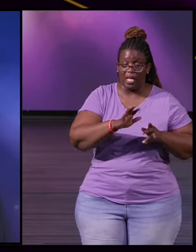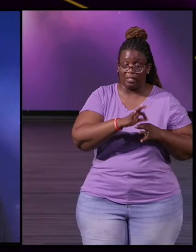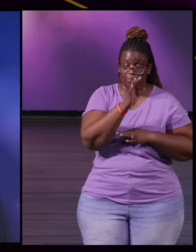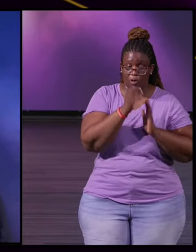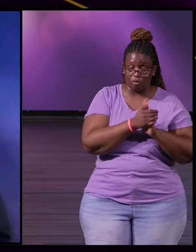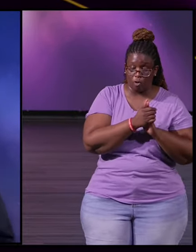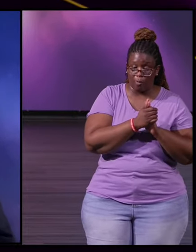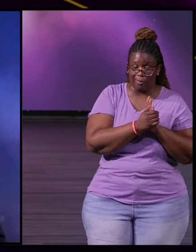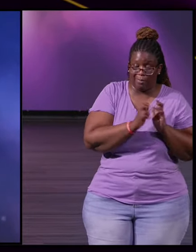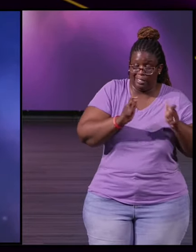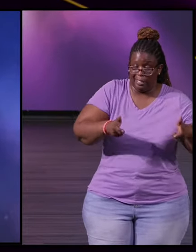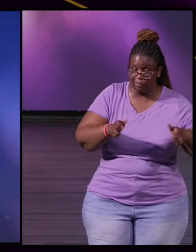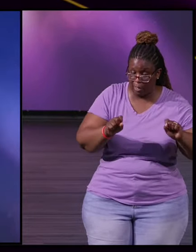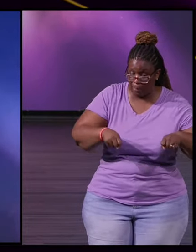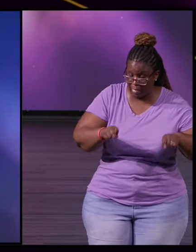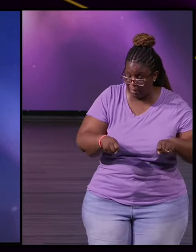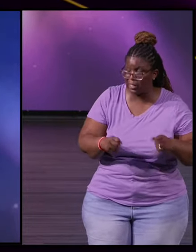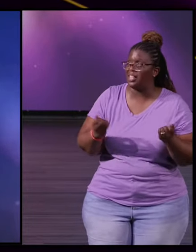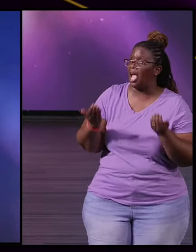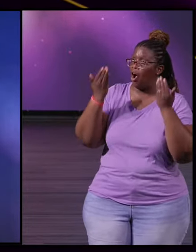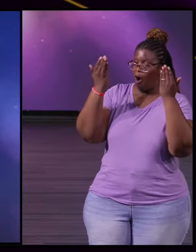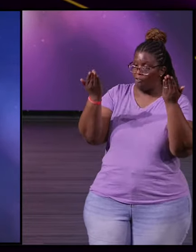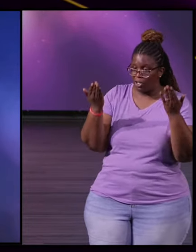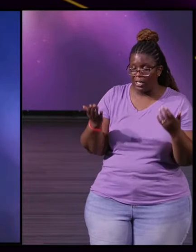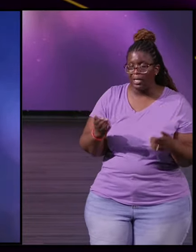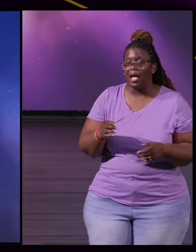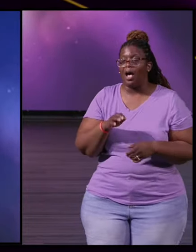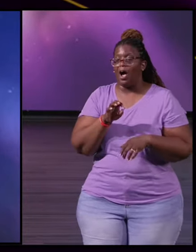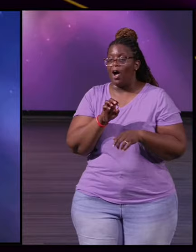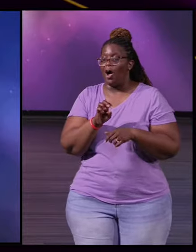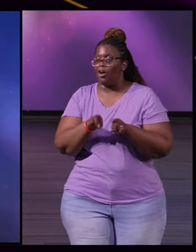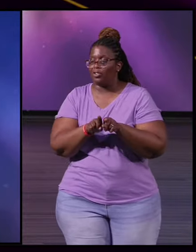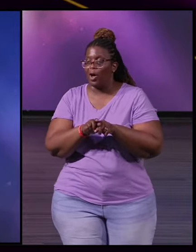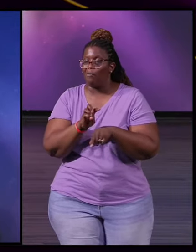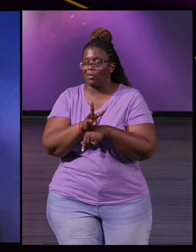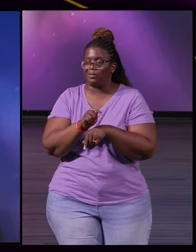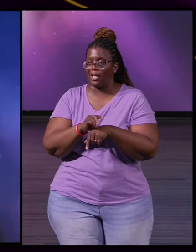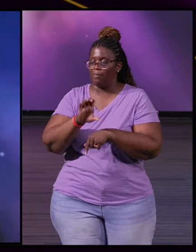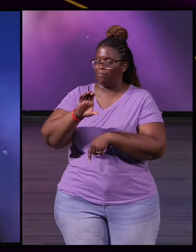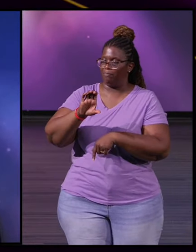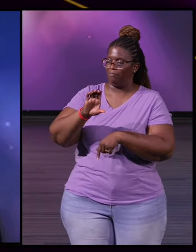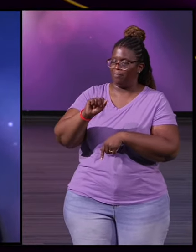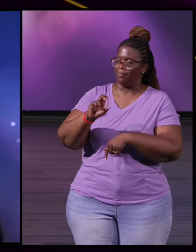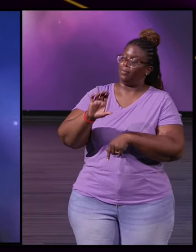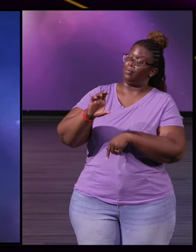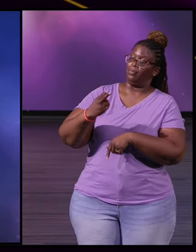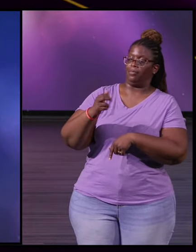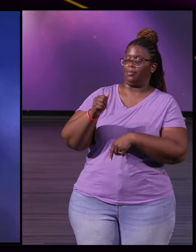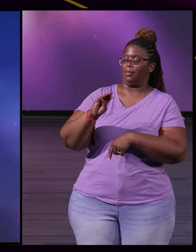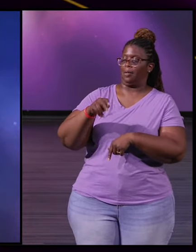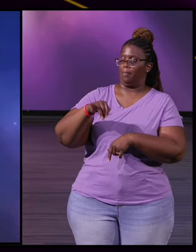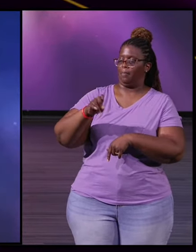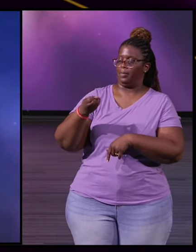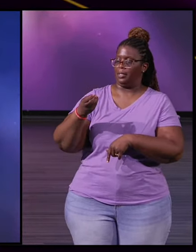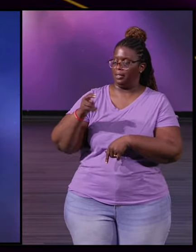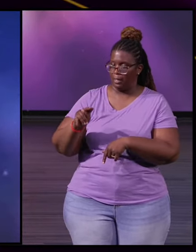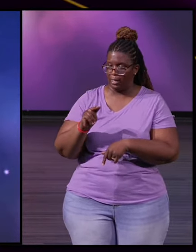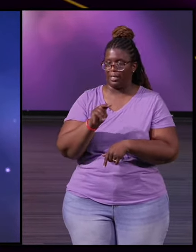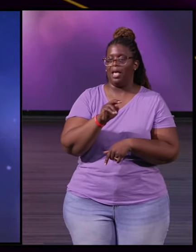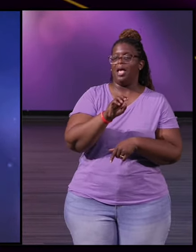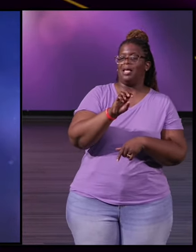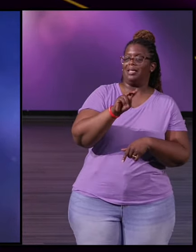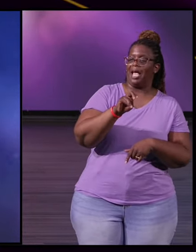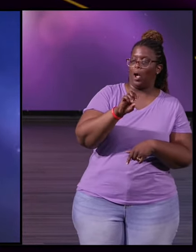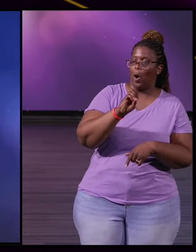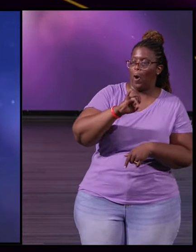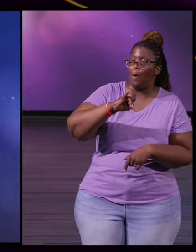so on Words Have Honors, we had our Words Have Champions who were named this year, who are advocating and supporting the ministry, Miss Naomi Wright, Miss Ida Arrington, and